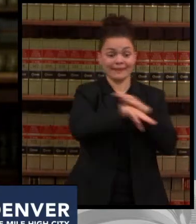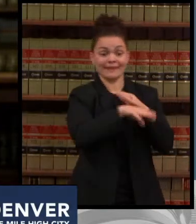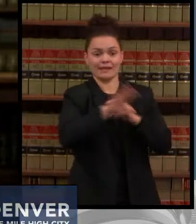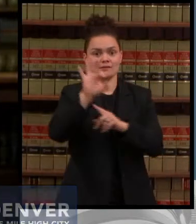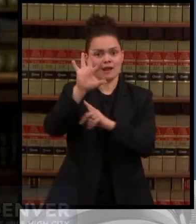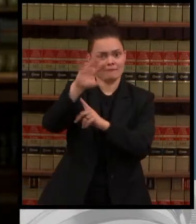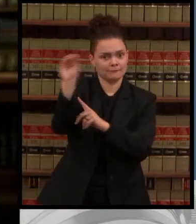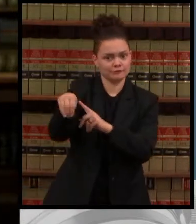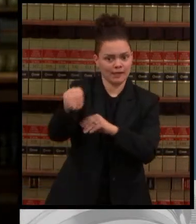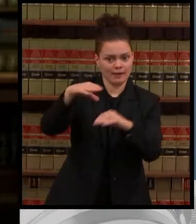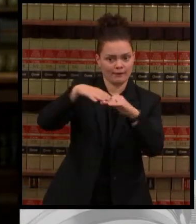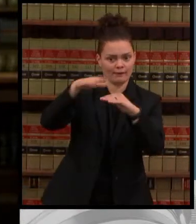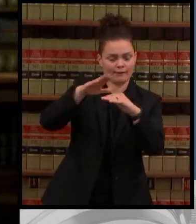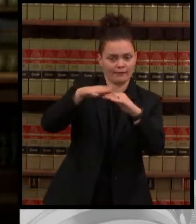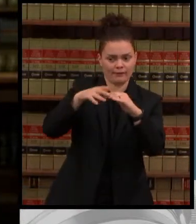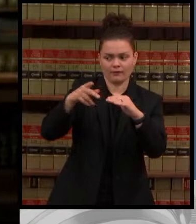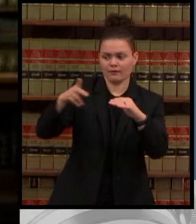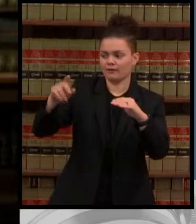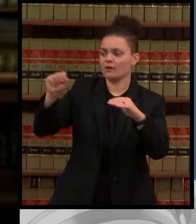are